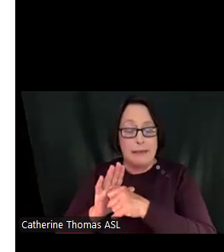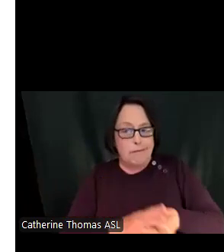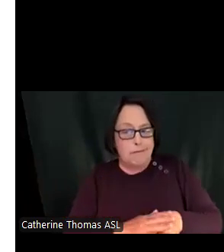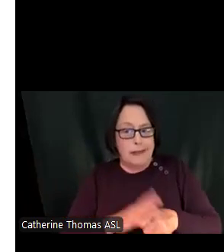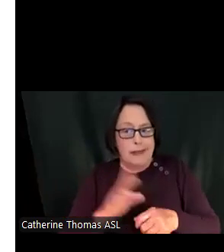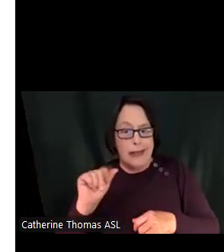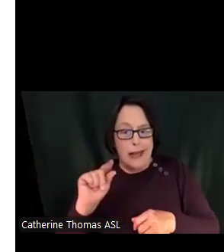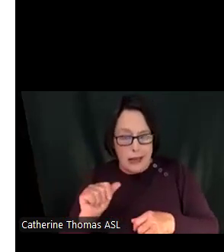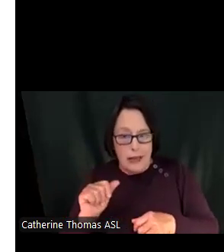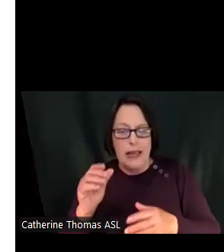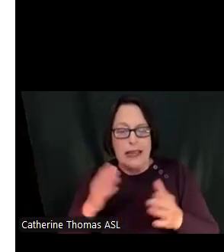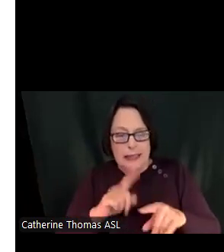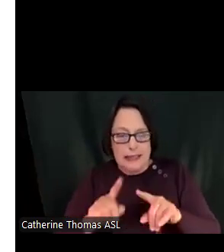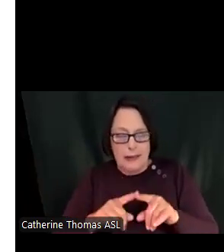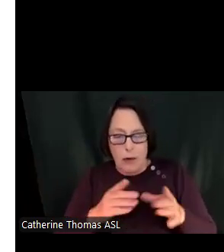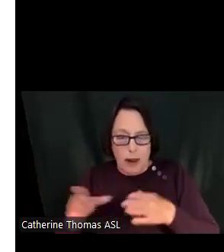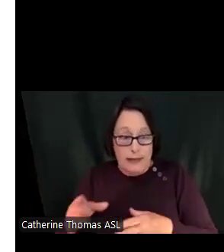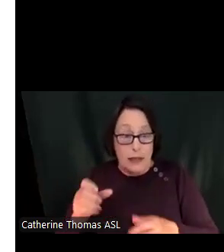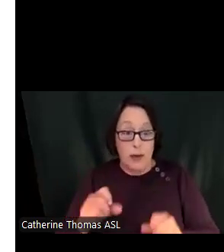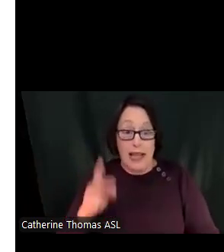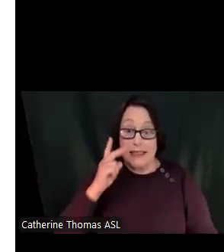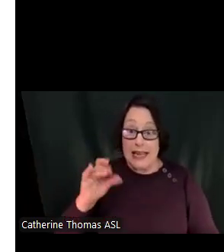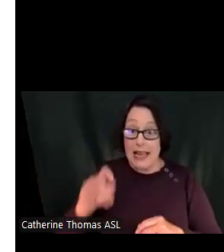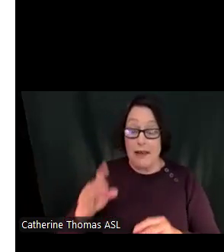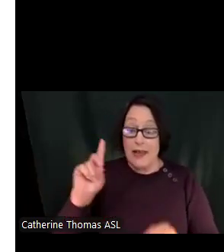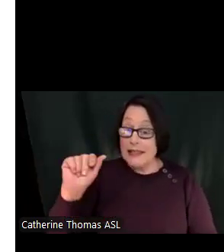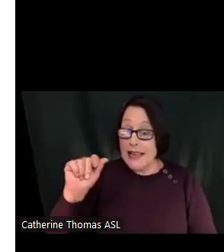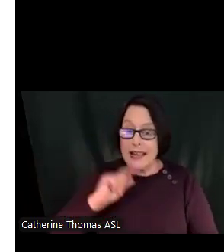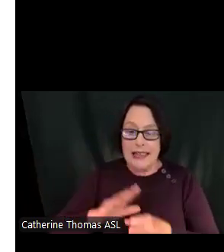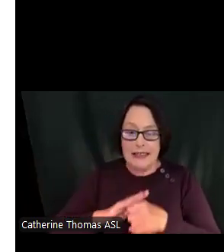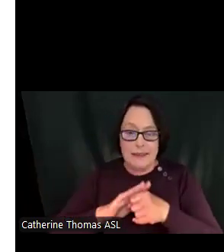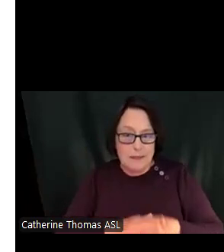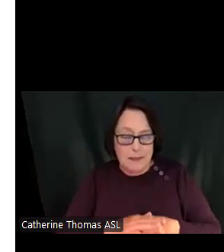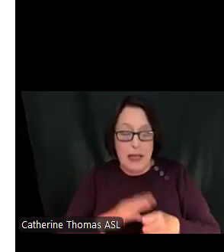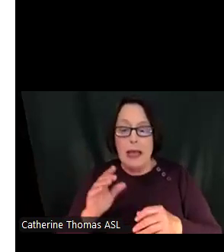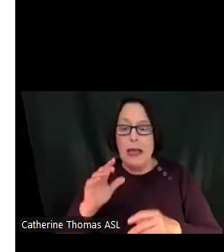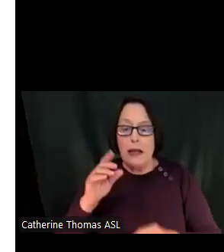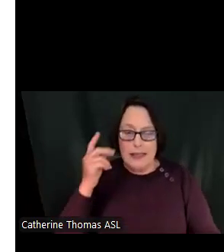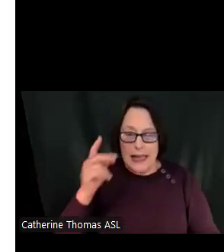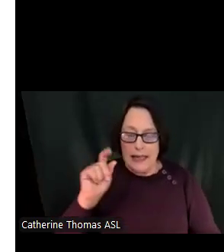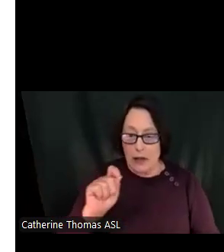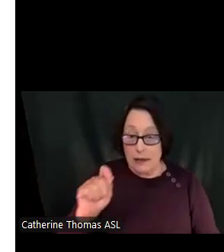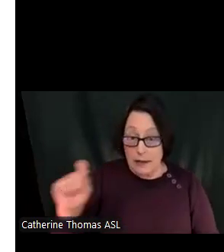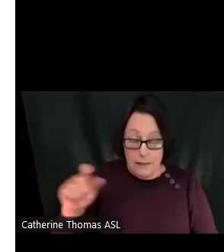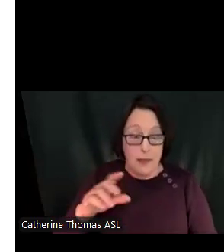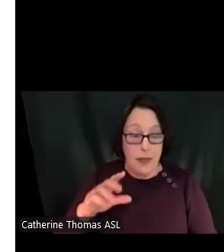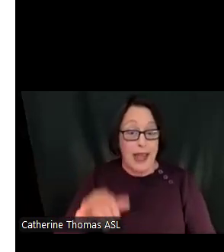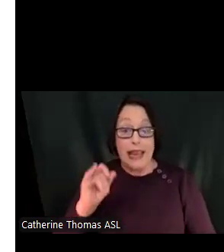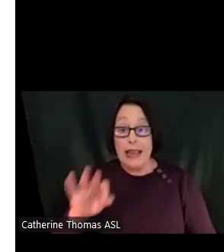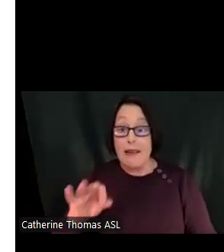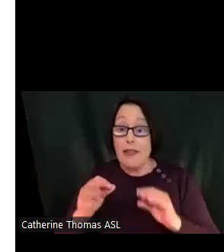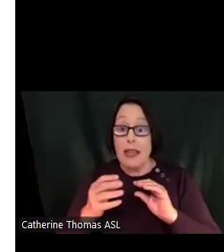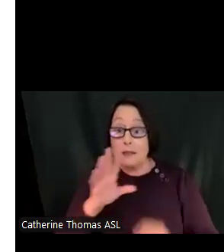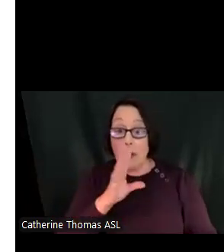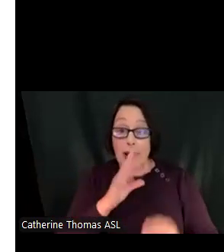and suppressed data is represented by 3 asterisks. Spoken language data is suppressed when the number is less than 50,